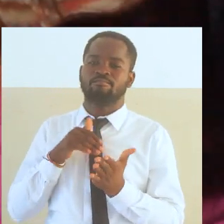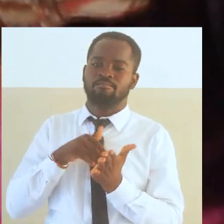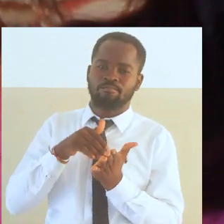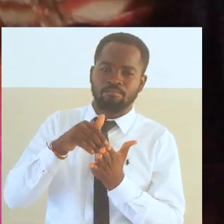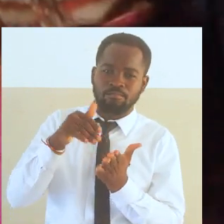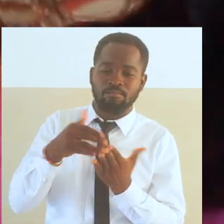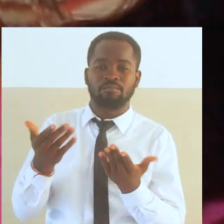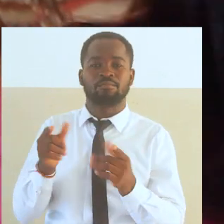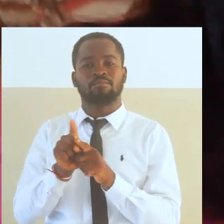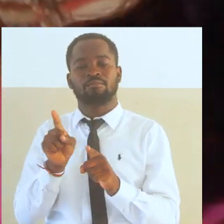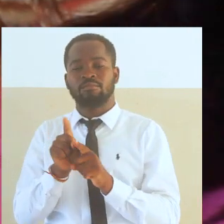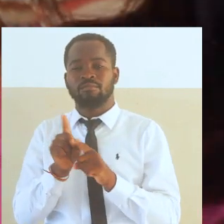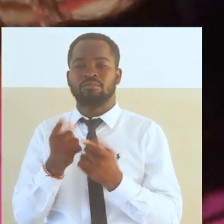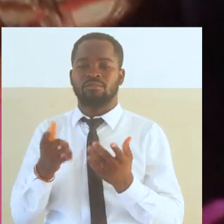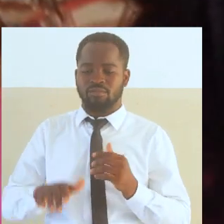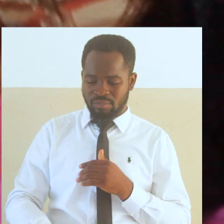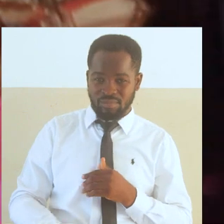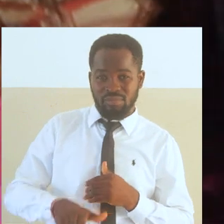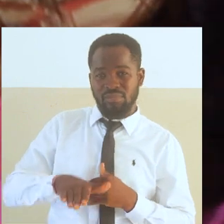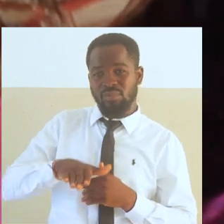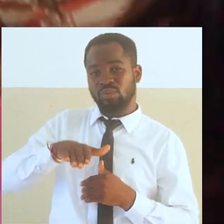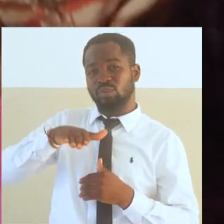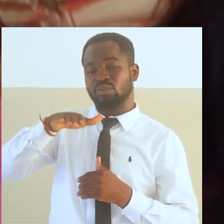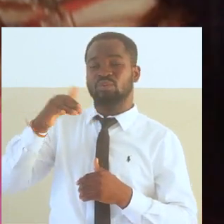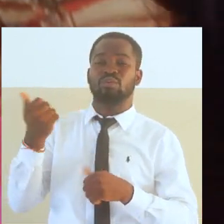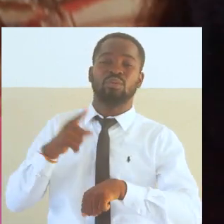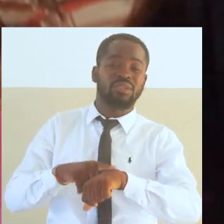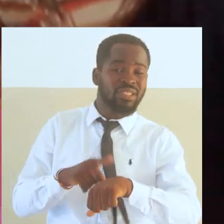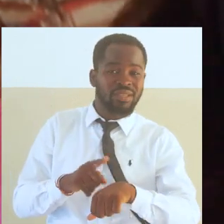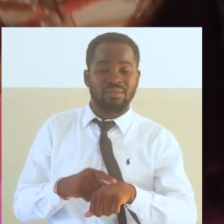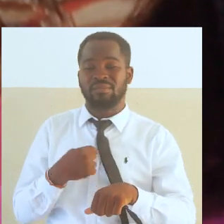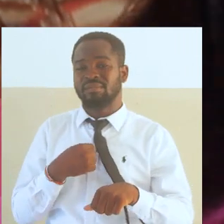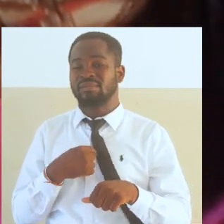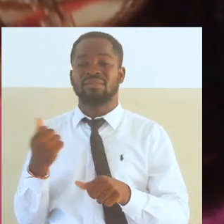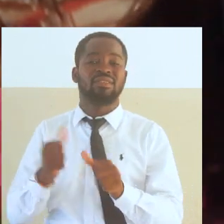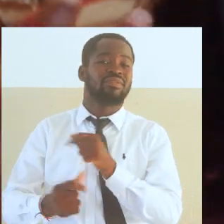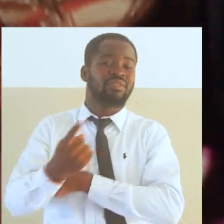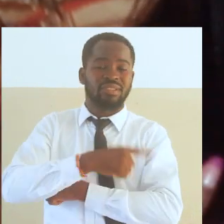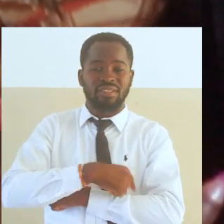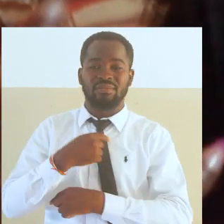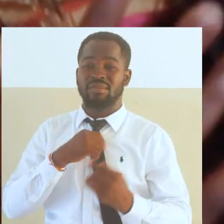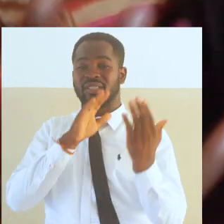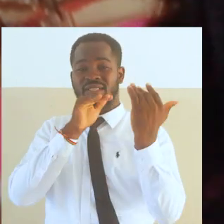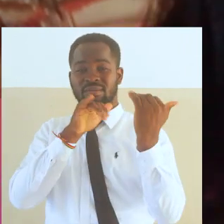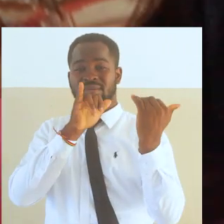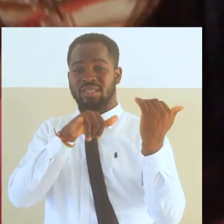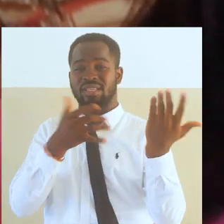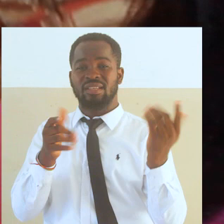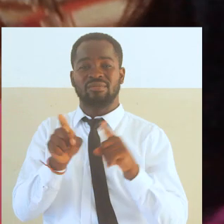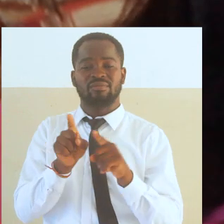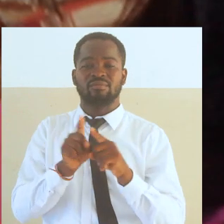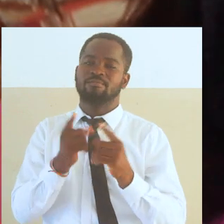been consistent and rampant from childhood to now. Every time, it's like every day you should expect